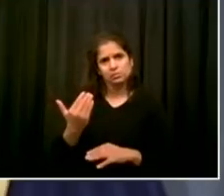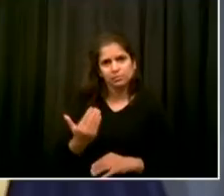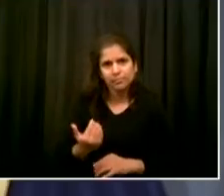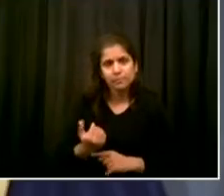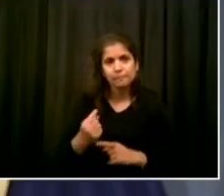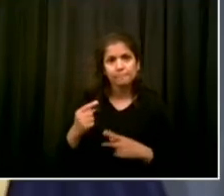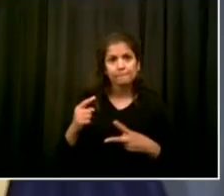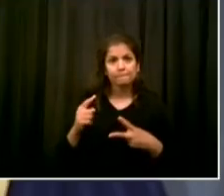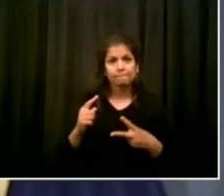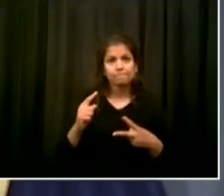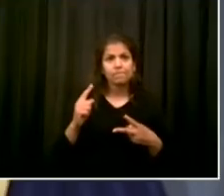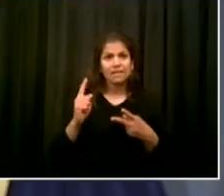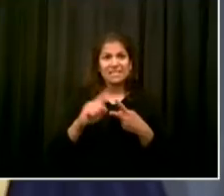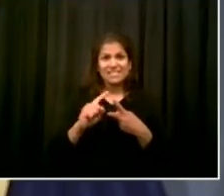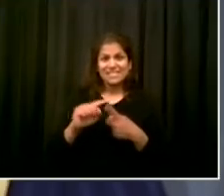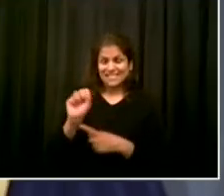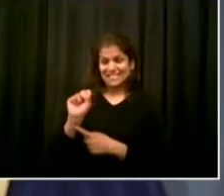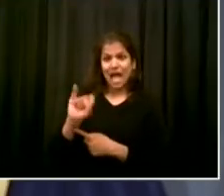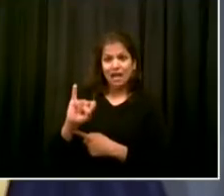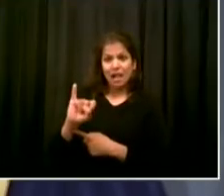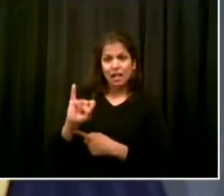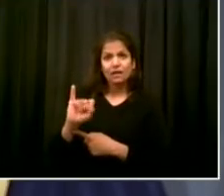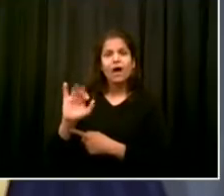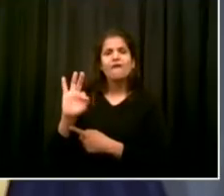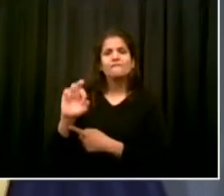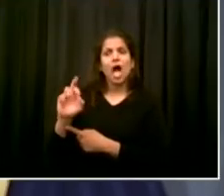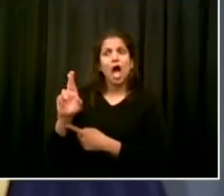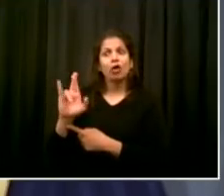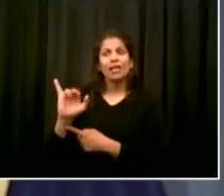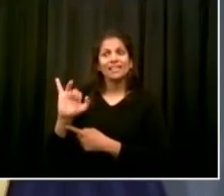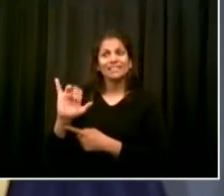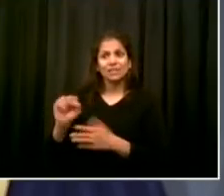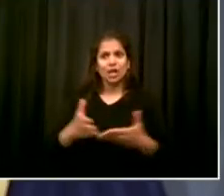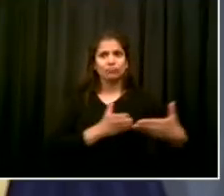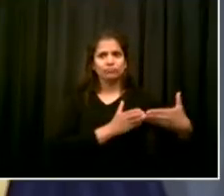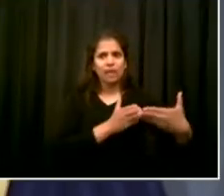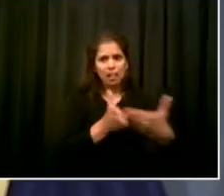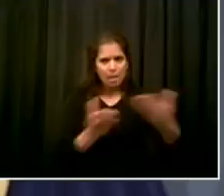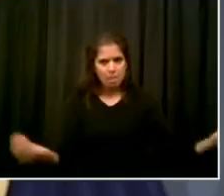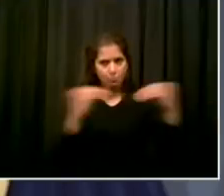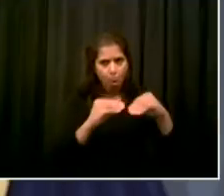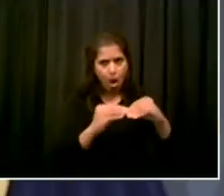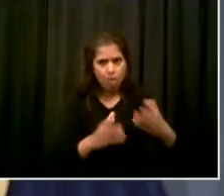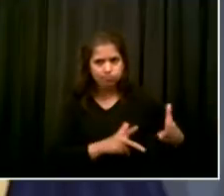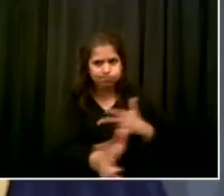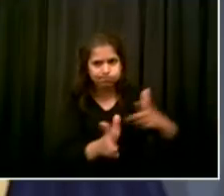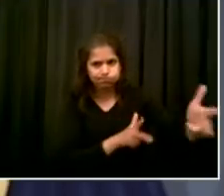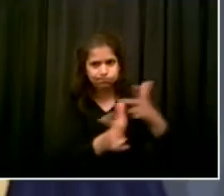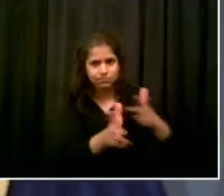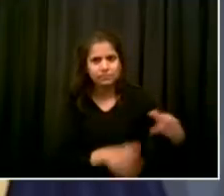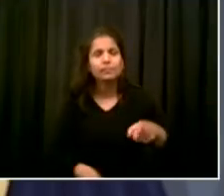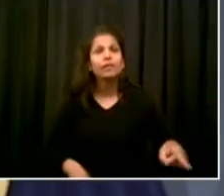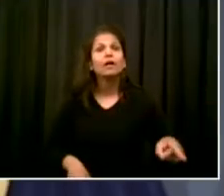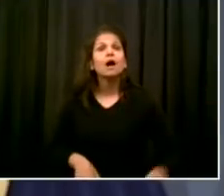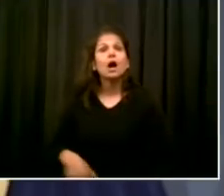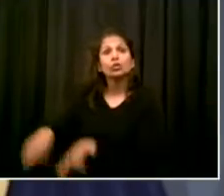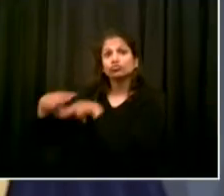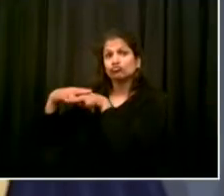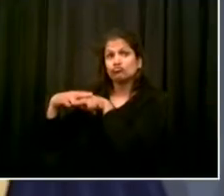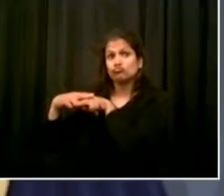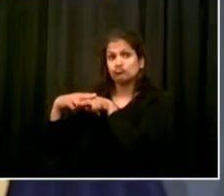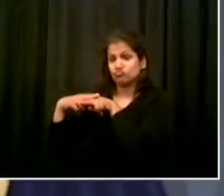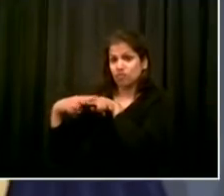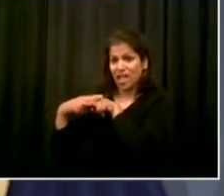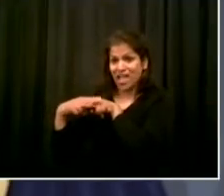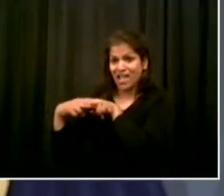as much as so far we're getting reports back, some real adherence to the rules that people understand it matters to practice